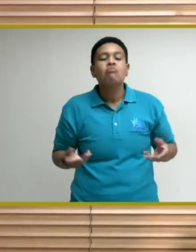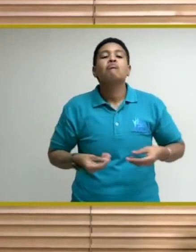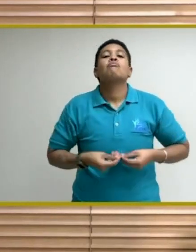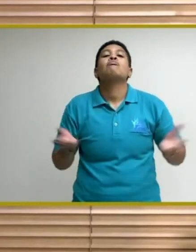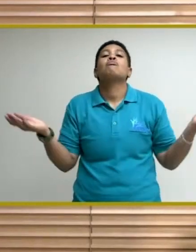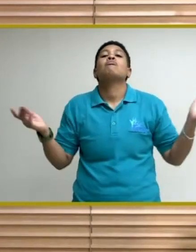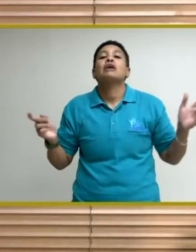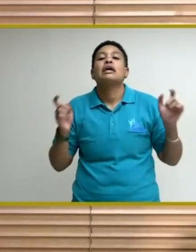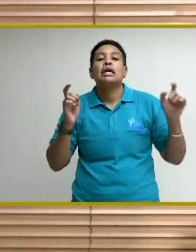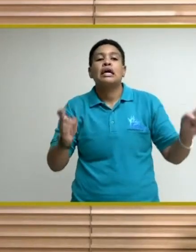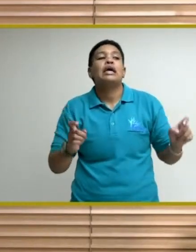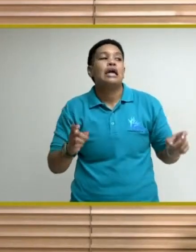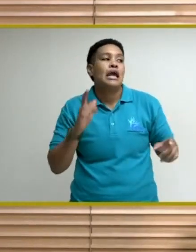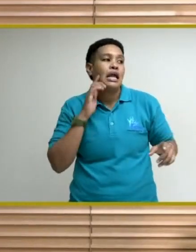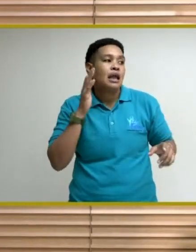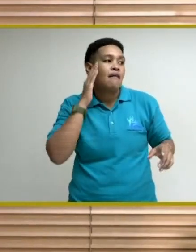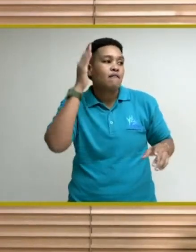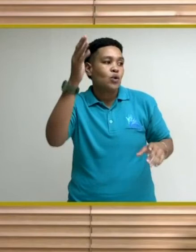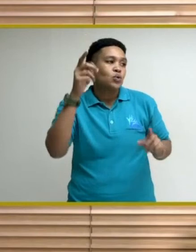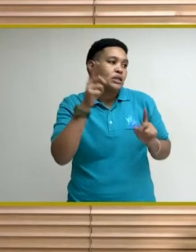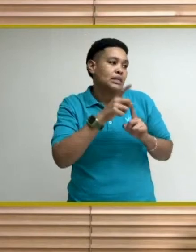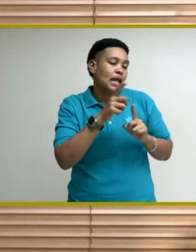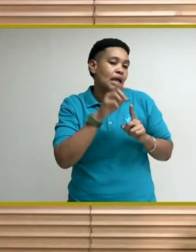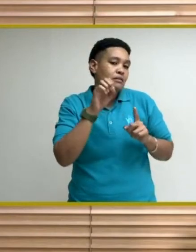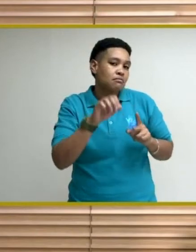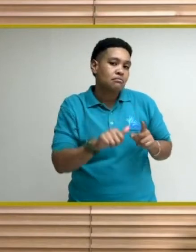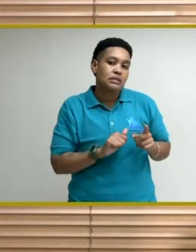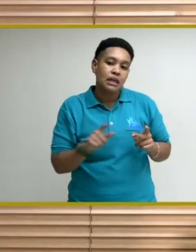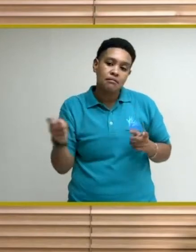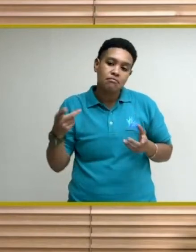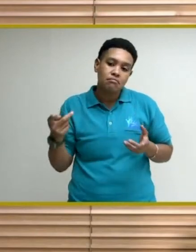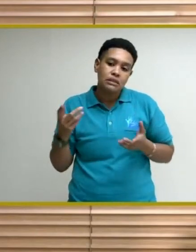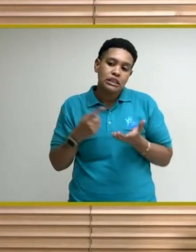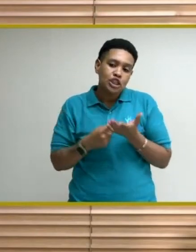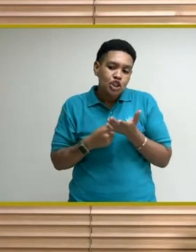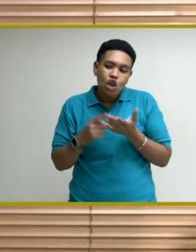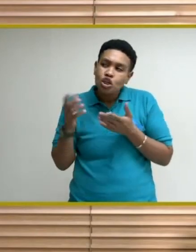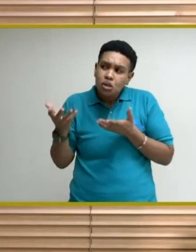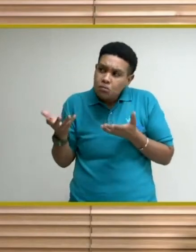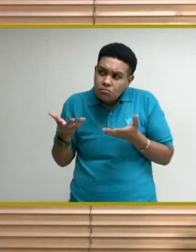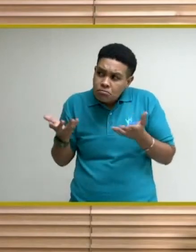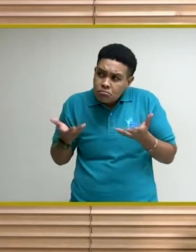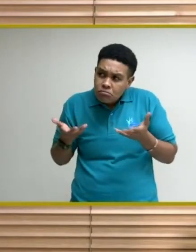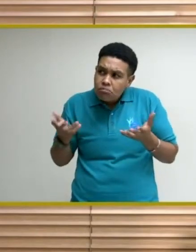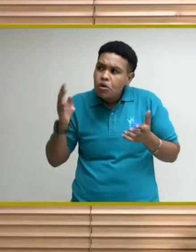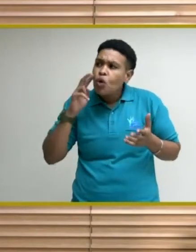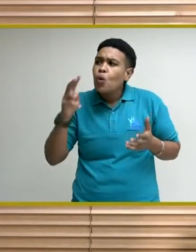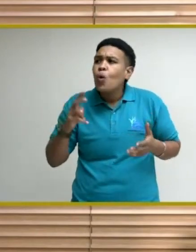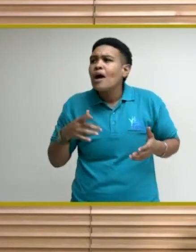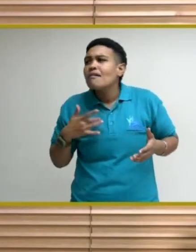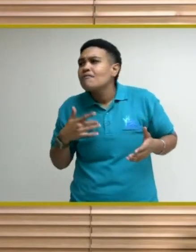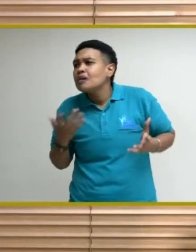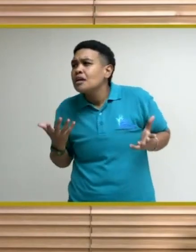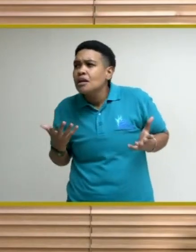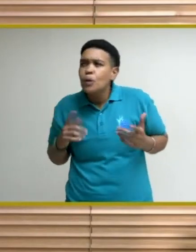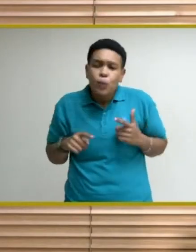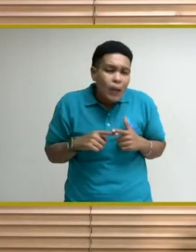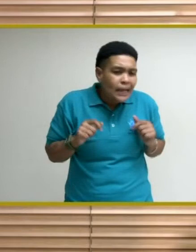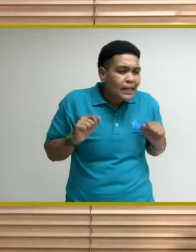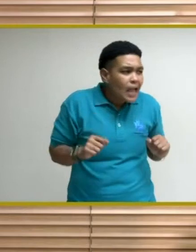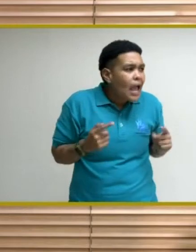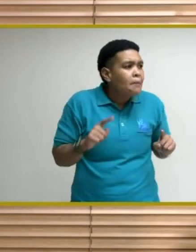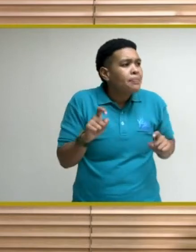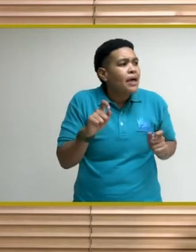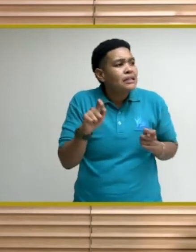administered, given at a future date. She and I have been in discussion in terms of look and feel of that particular